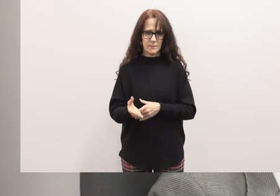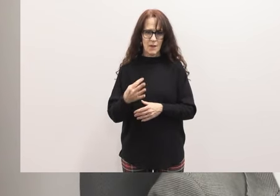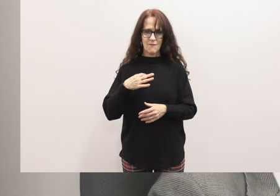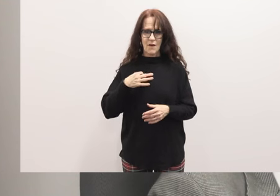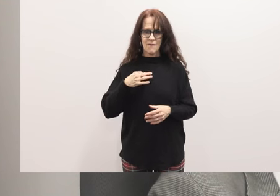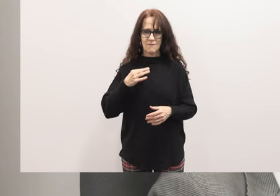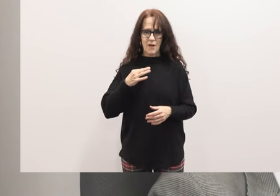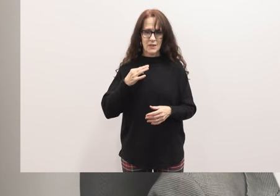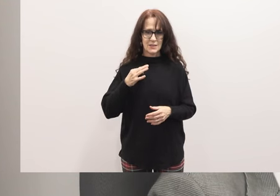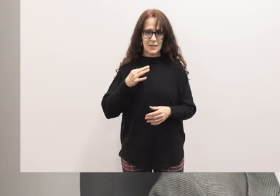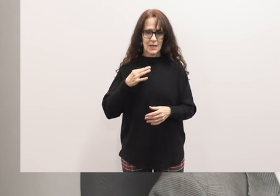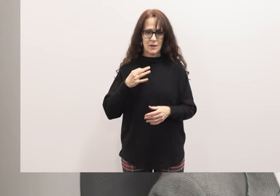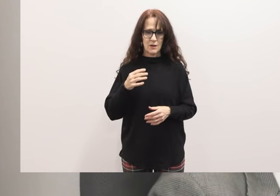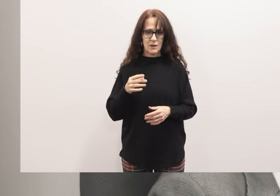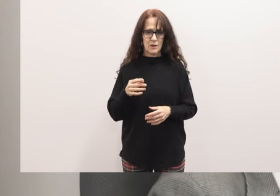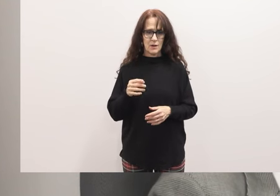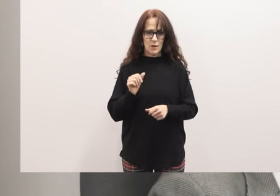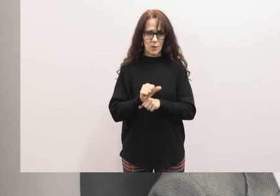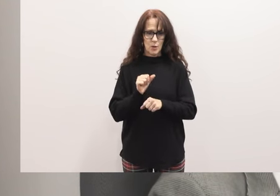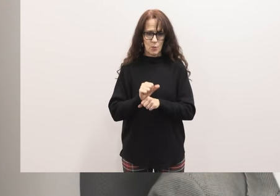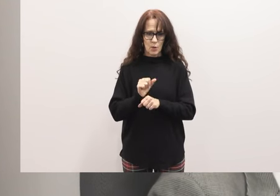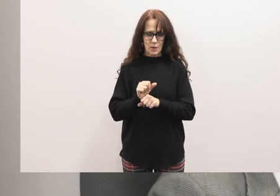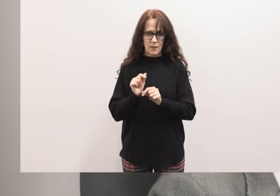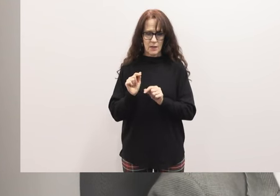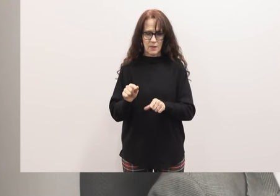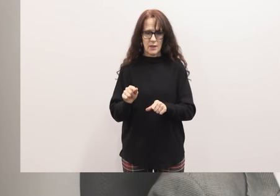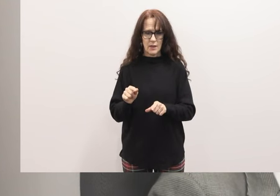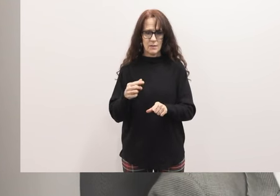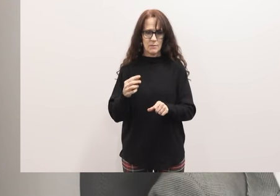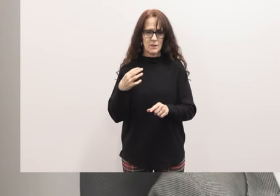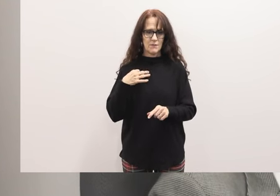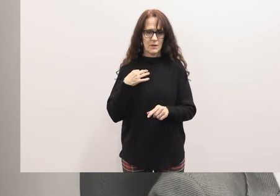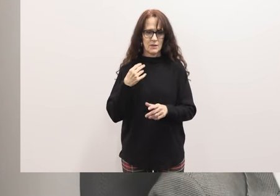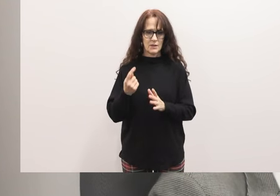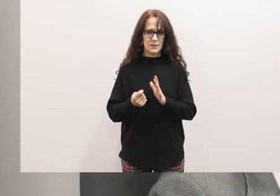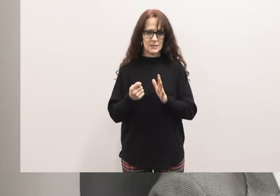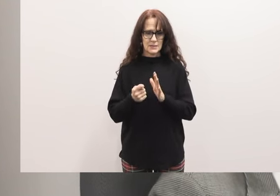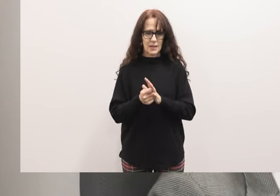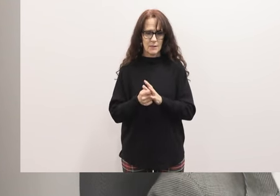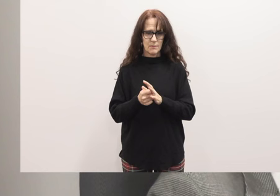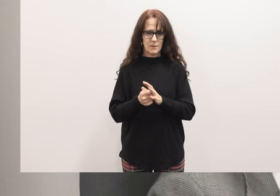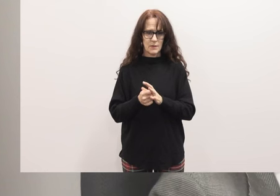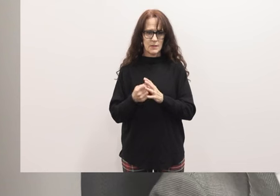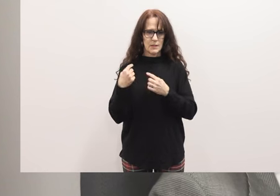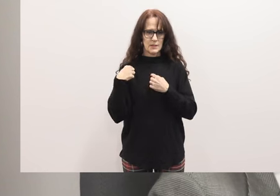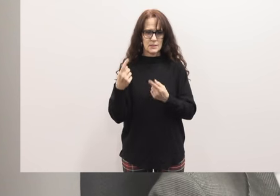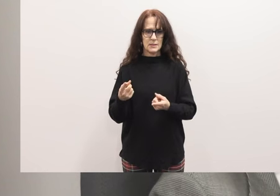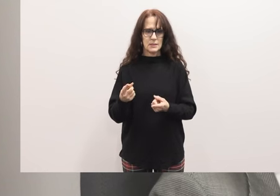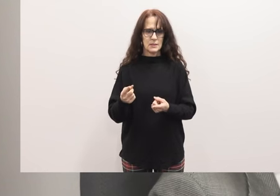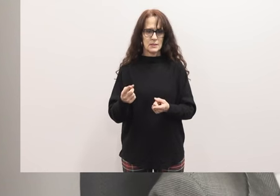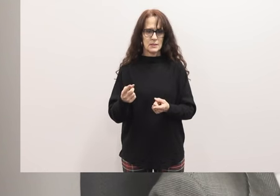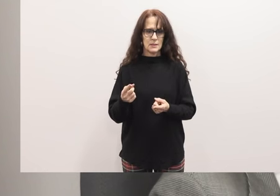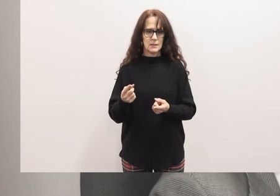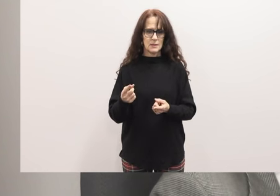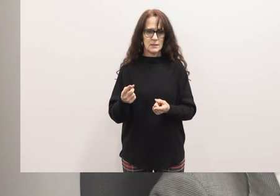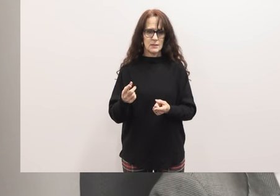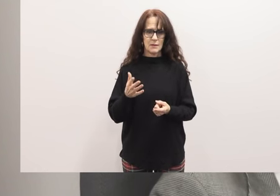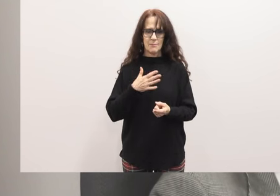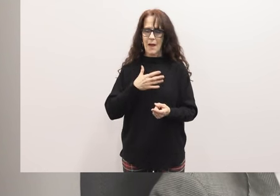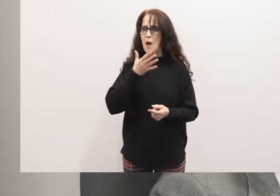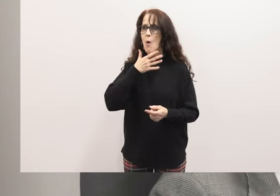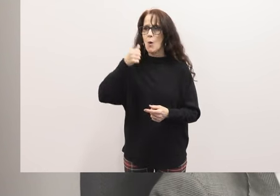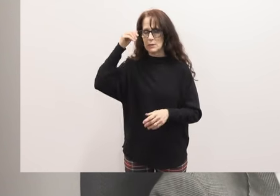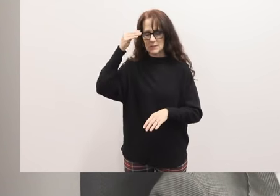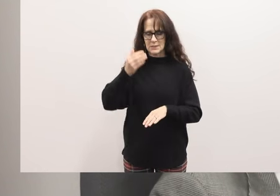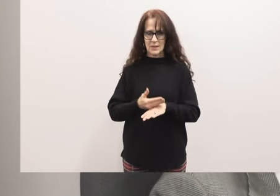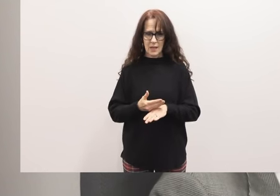volunteer who's been in that garden. He's been volunteering his time in that garden since my oldest son